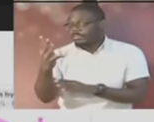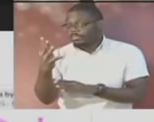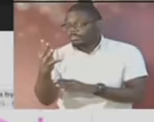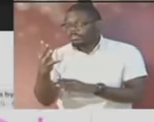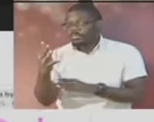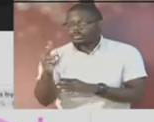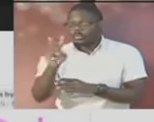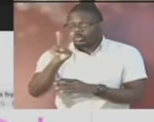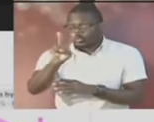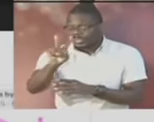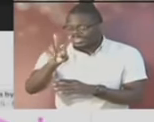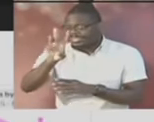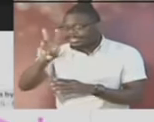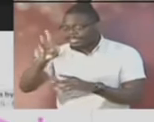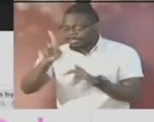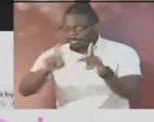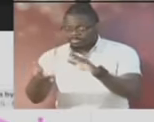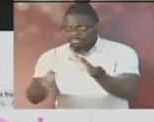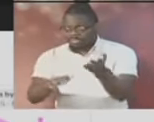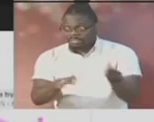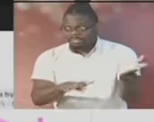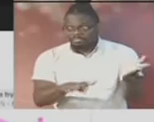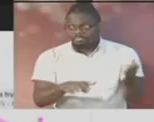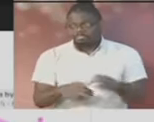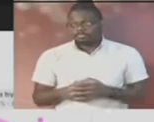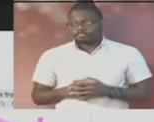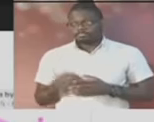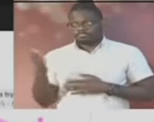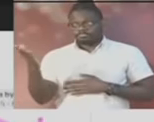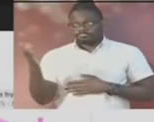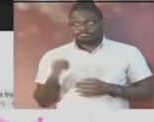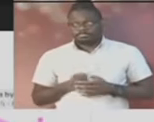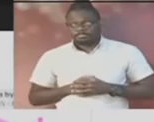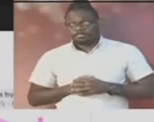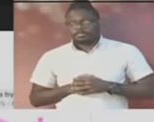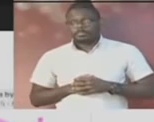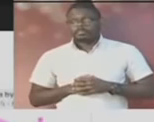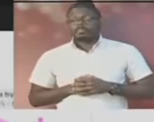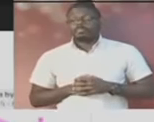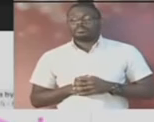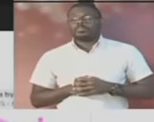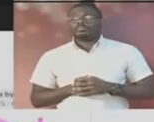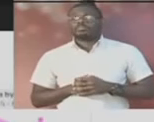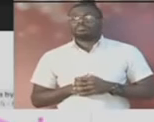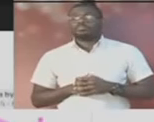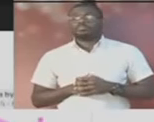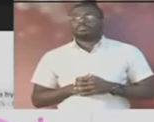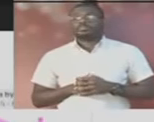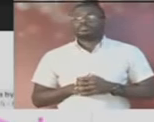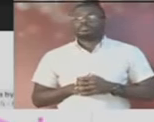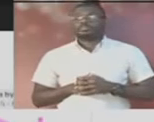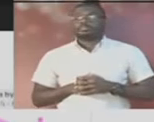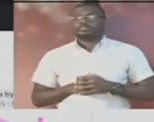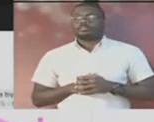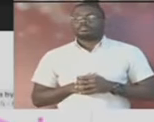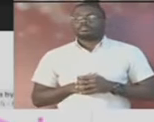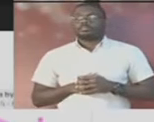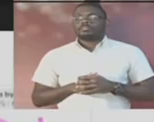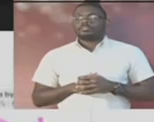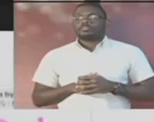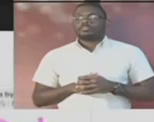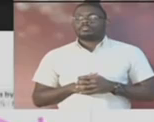place, what we're seeing here is two things that are of some concern. One is that there are more